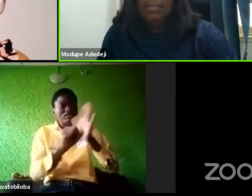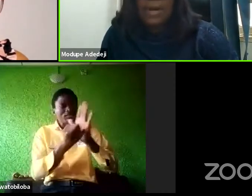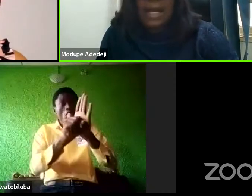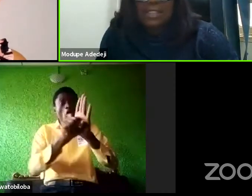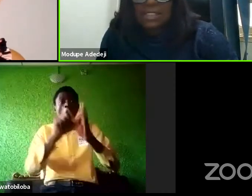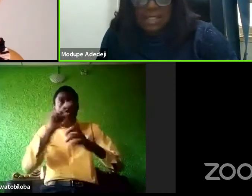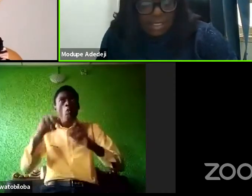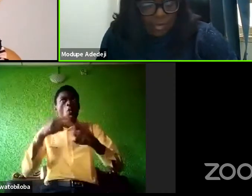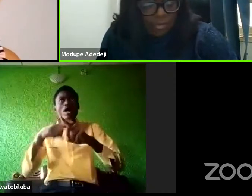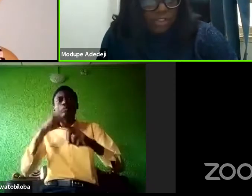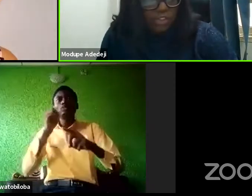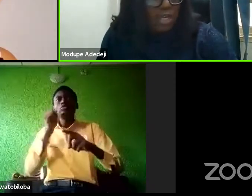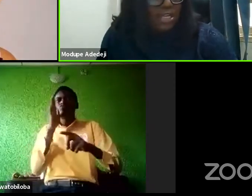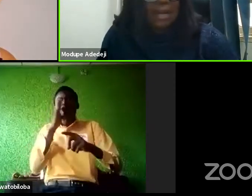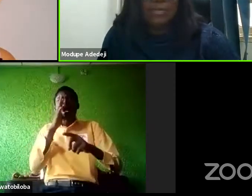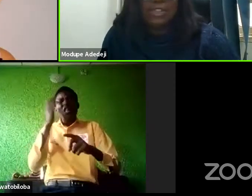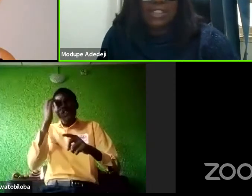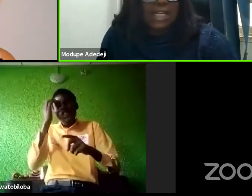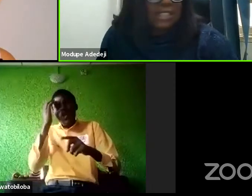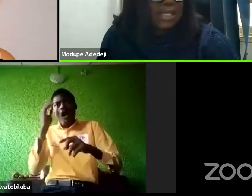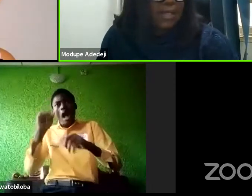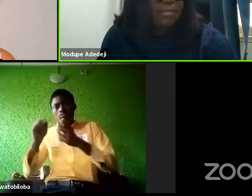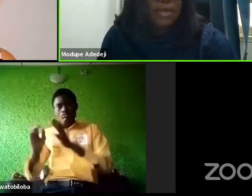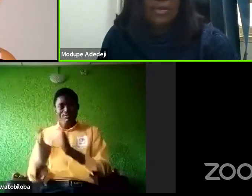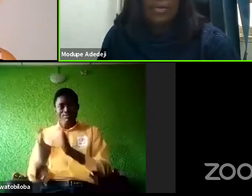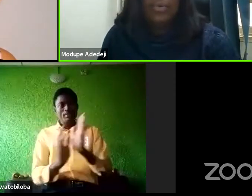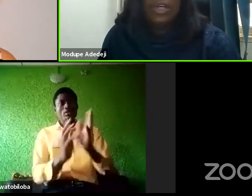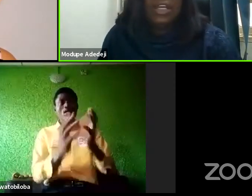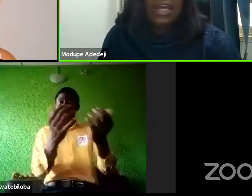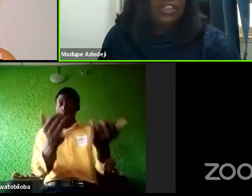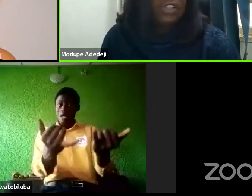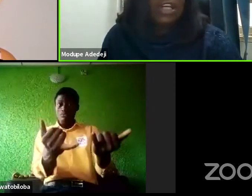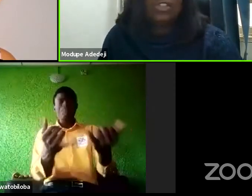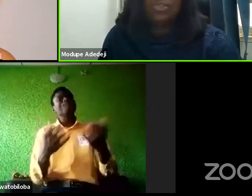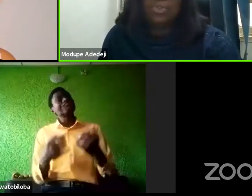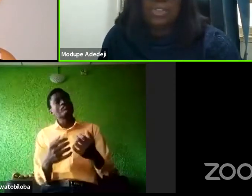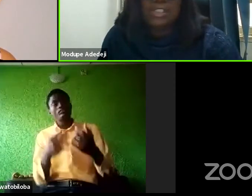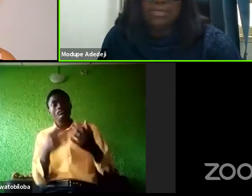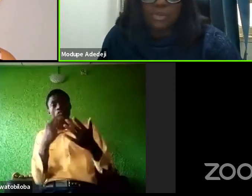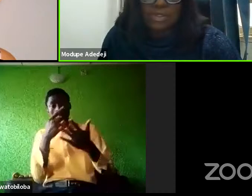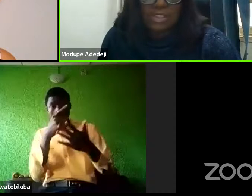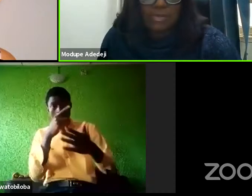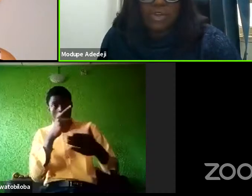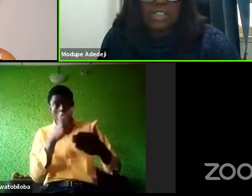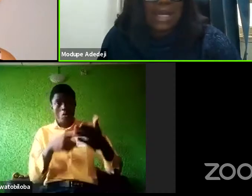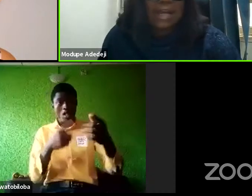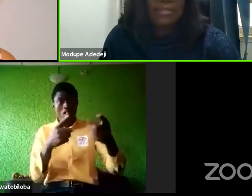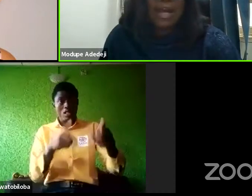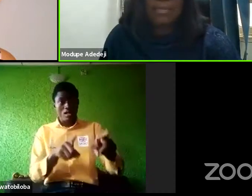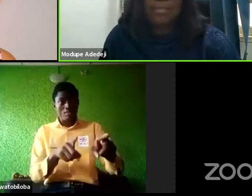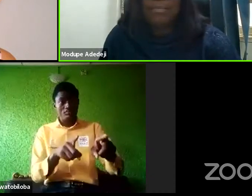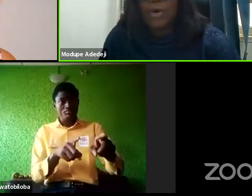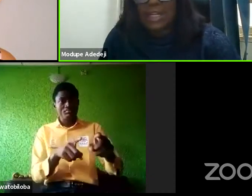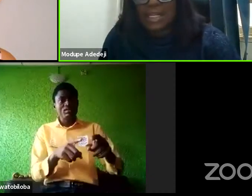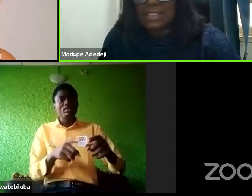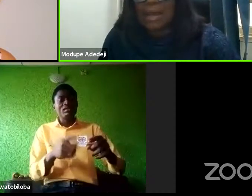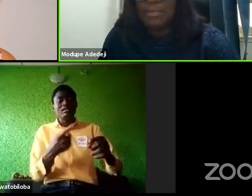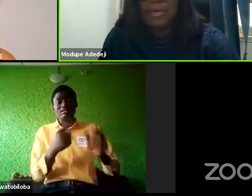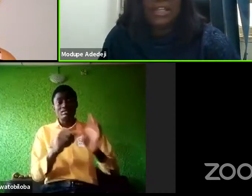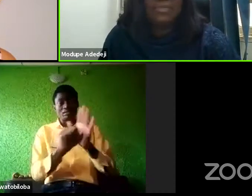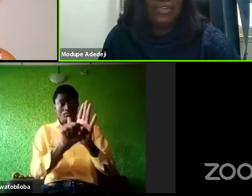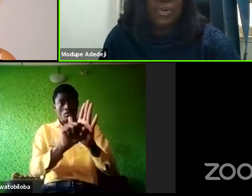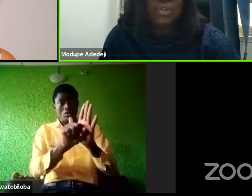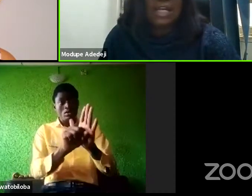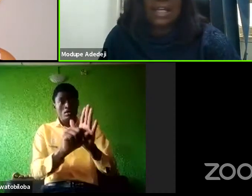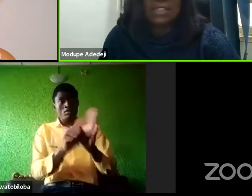in the past, what usually happens is that we just get used to the symptoms because our mothers,